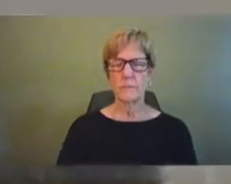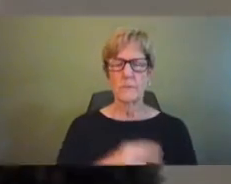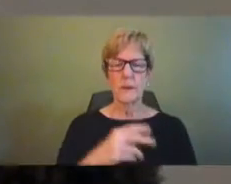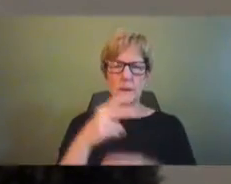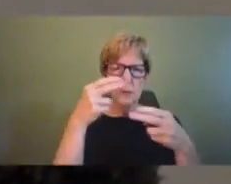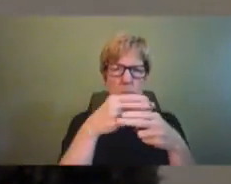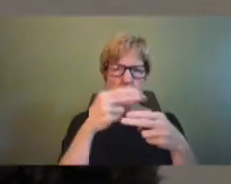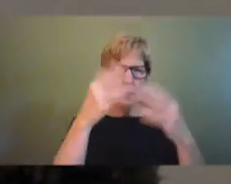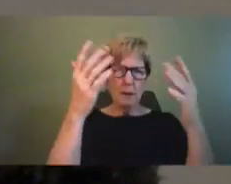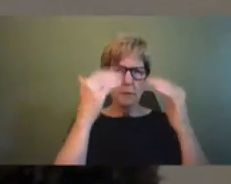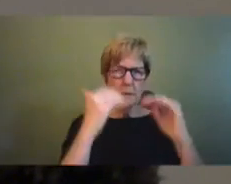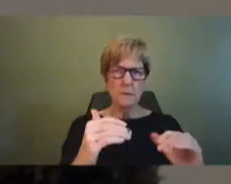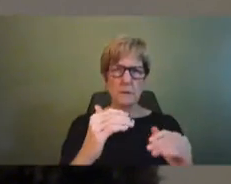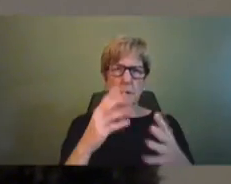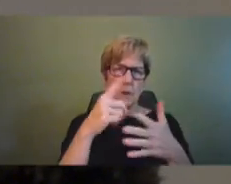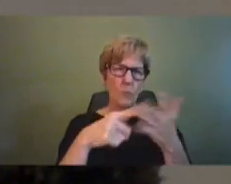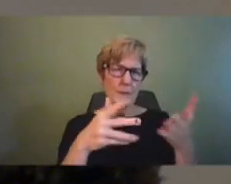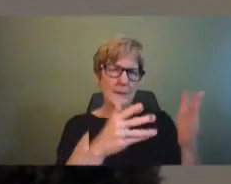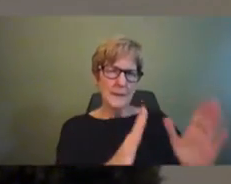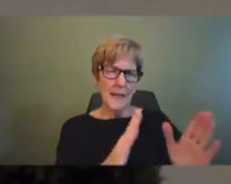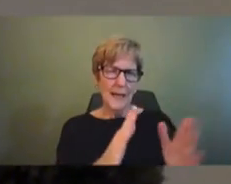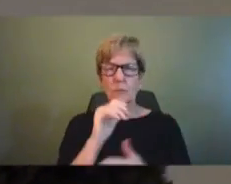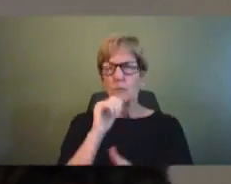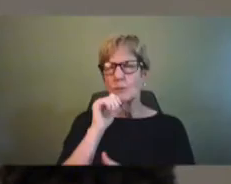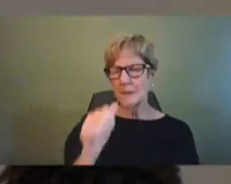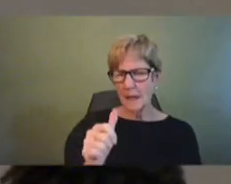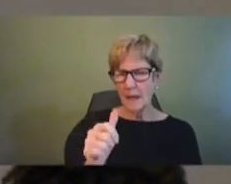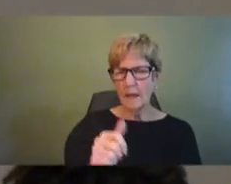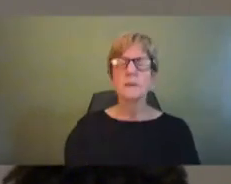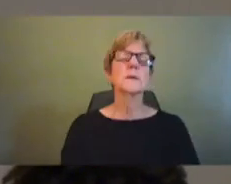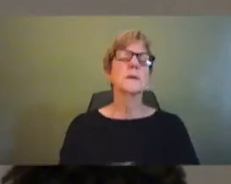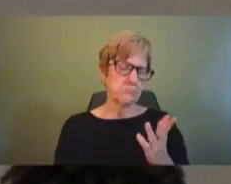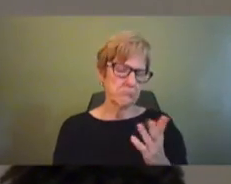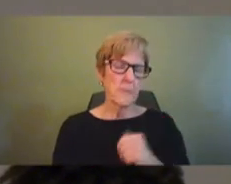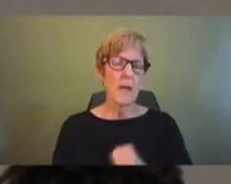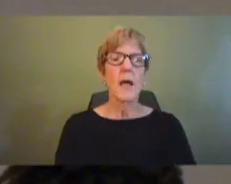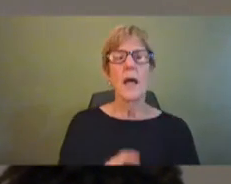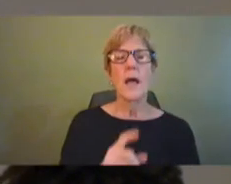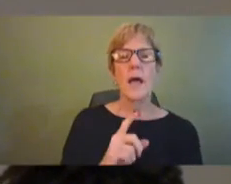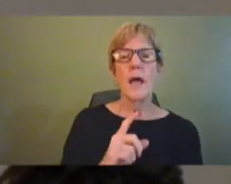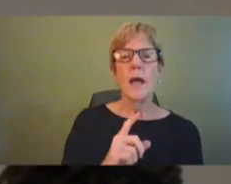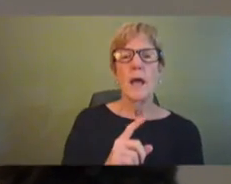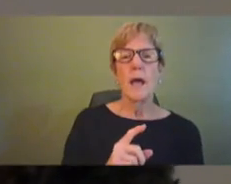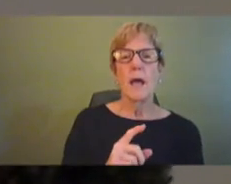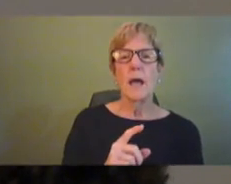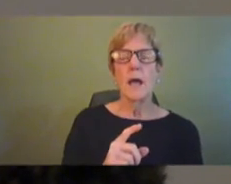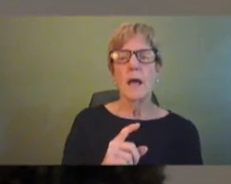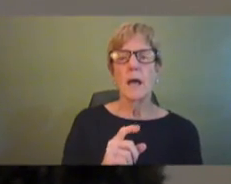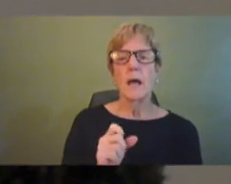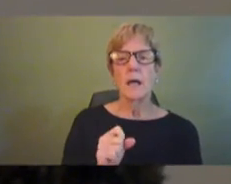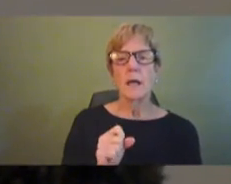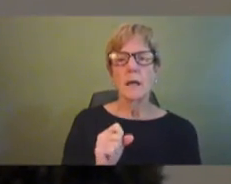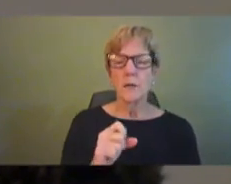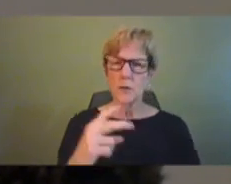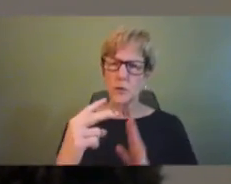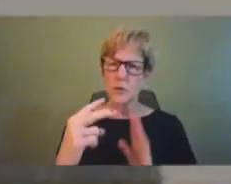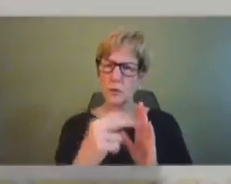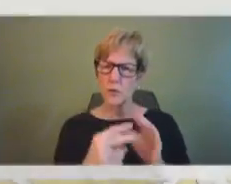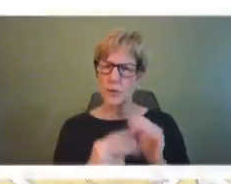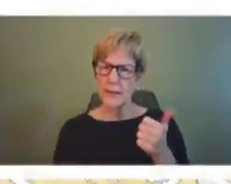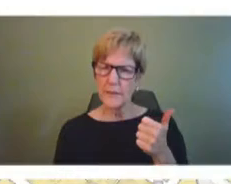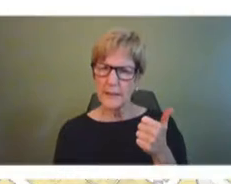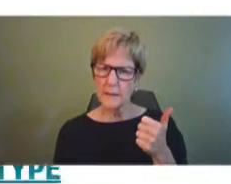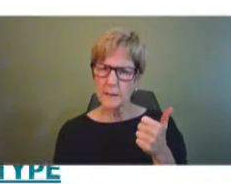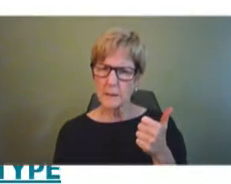about what was allowed and what was not sure um actually is it are you looking at this the